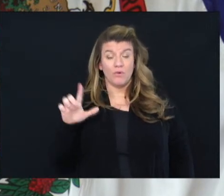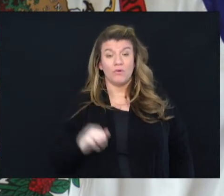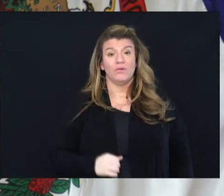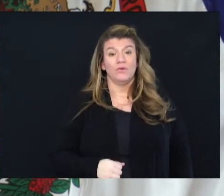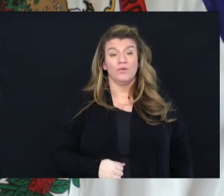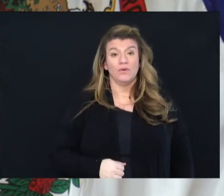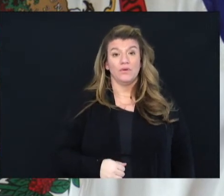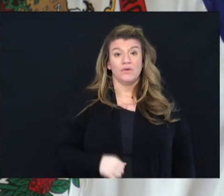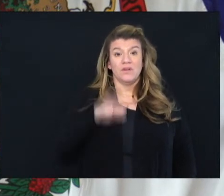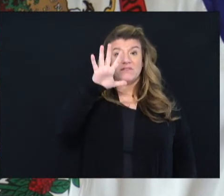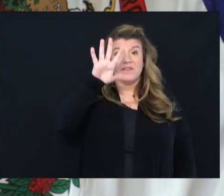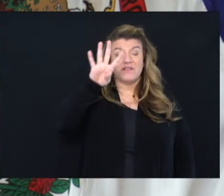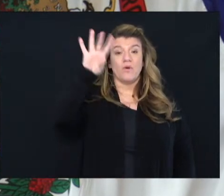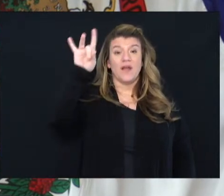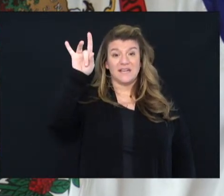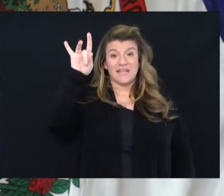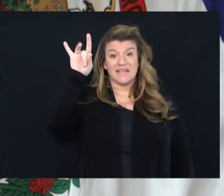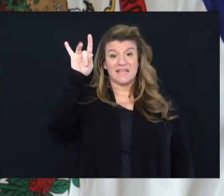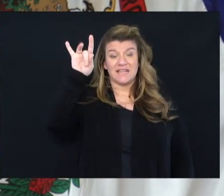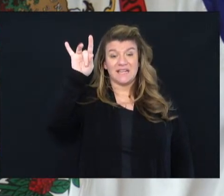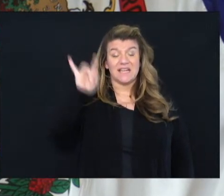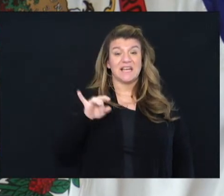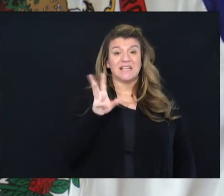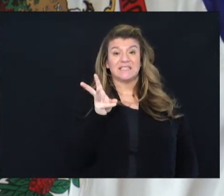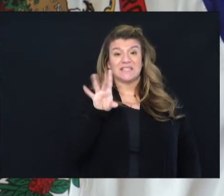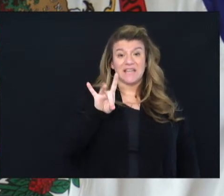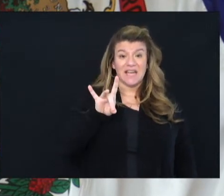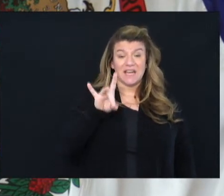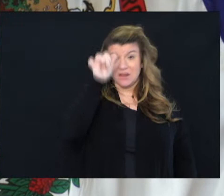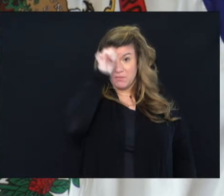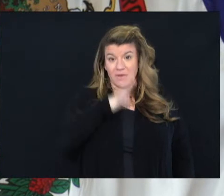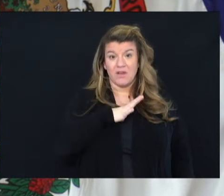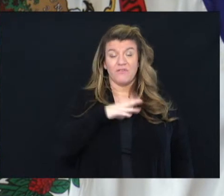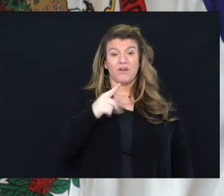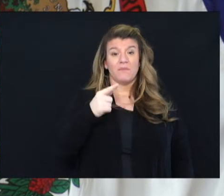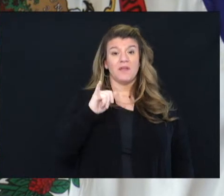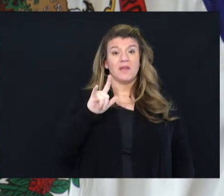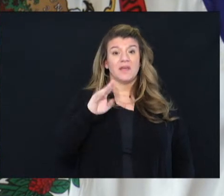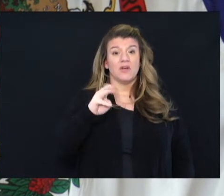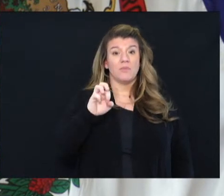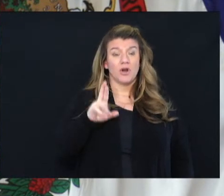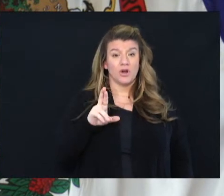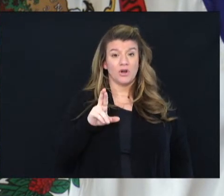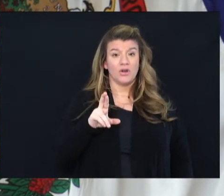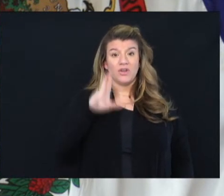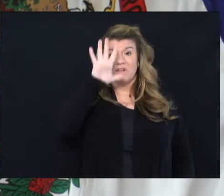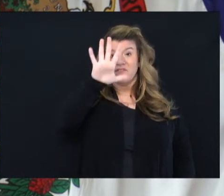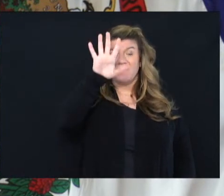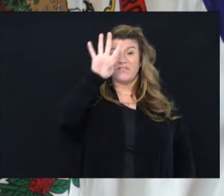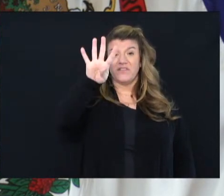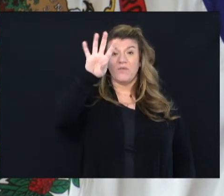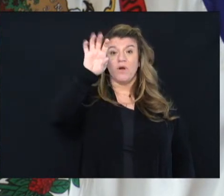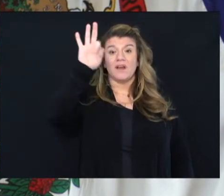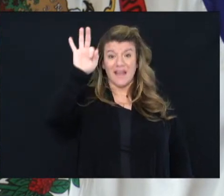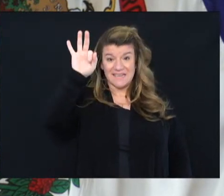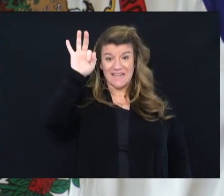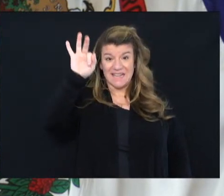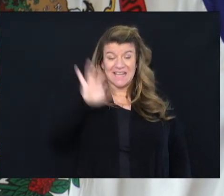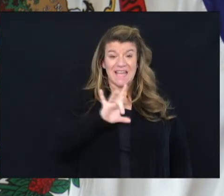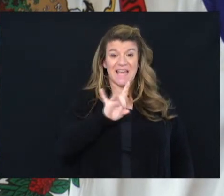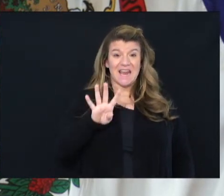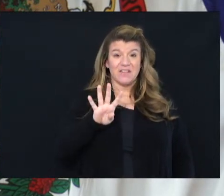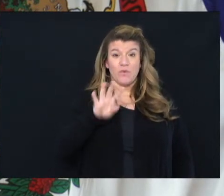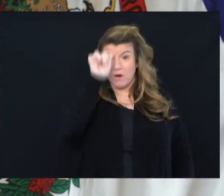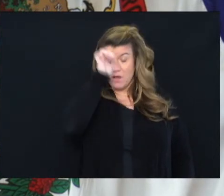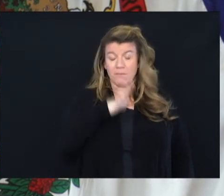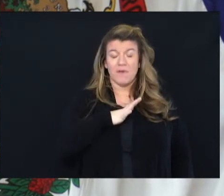The 5,418th death of a 68-year-old male from Gilmer County. The 5,419th death of an